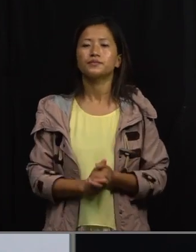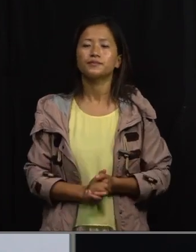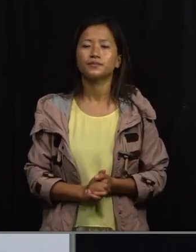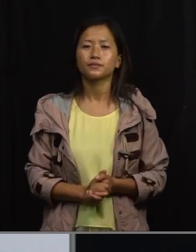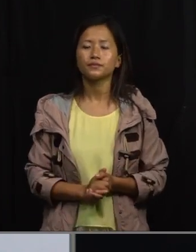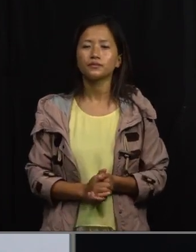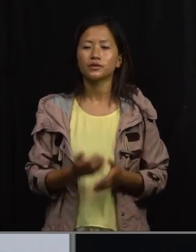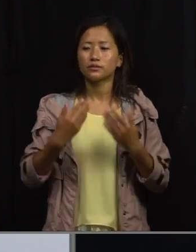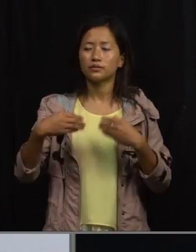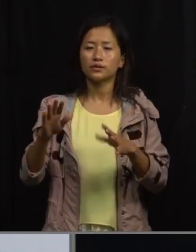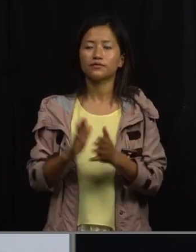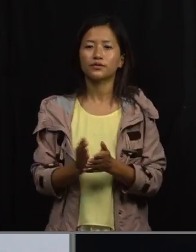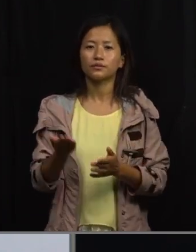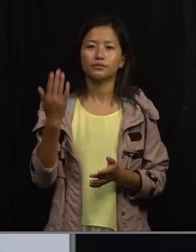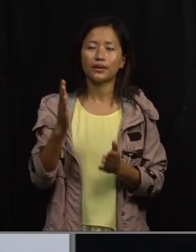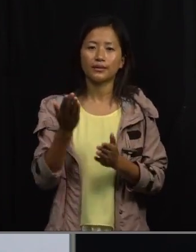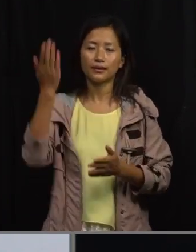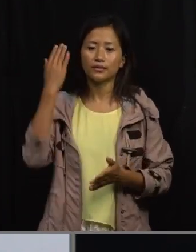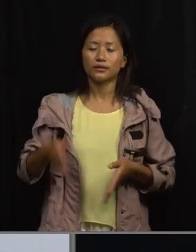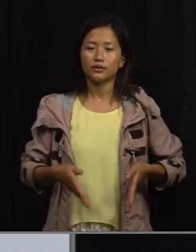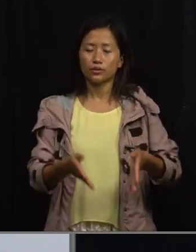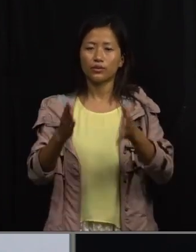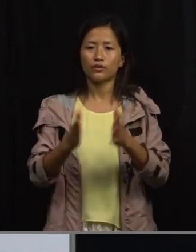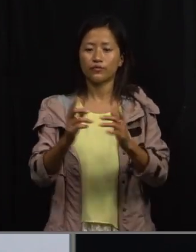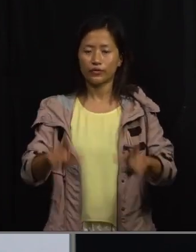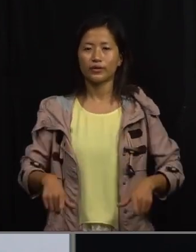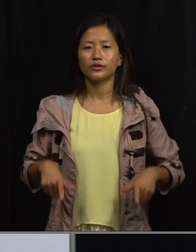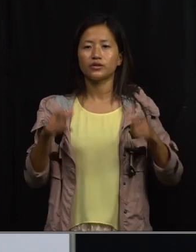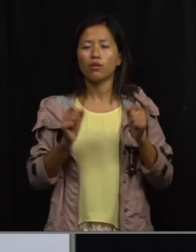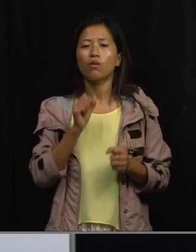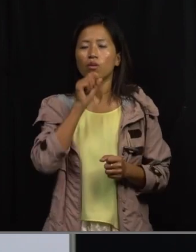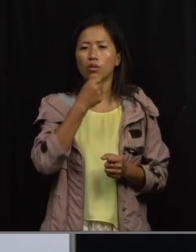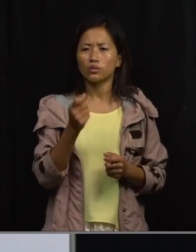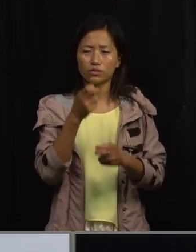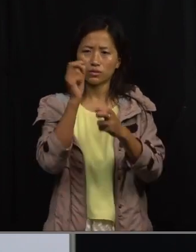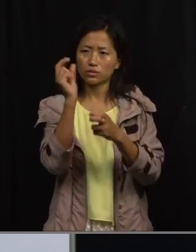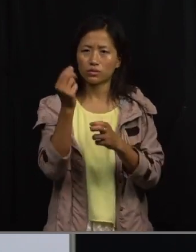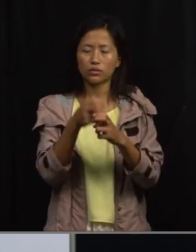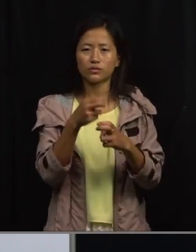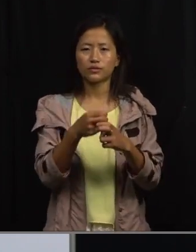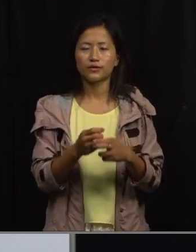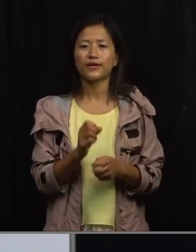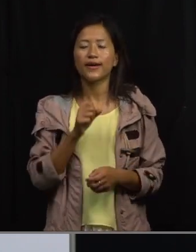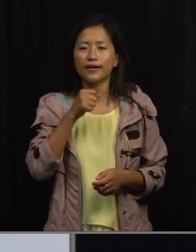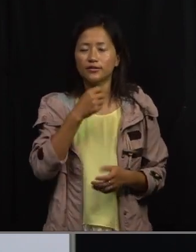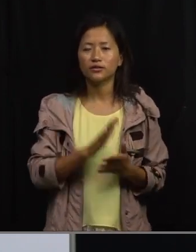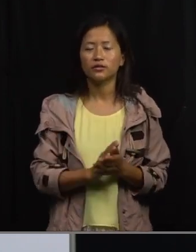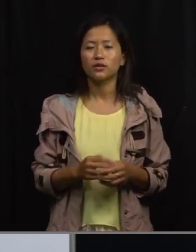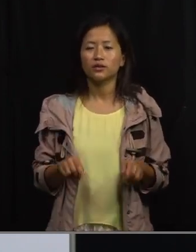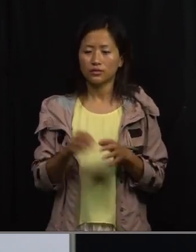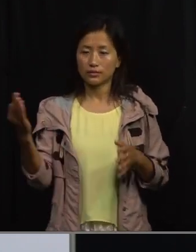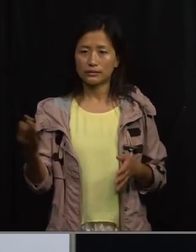So, they left behind their Paleolithic way of life, that is the Old Stone Age, and entered into a new age, that is